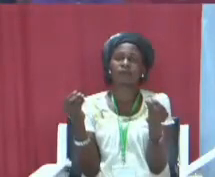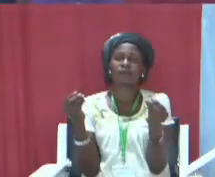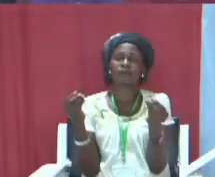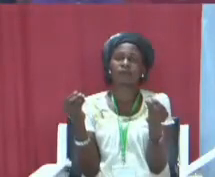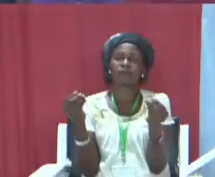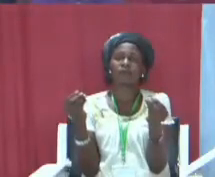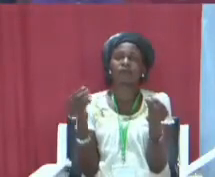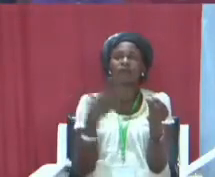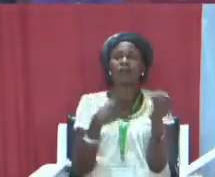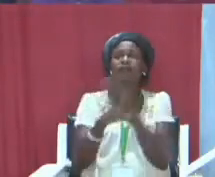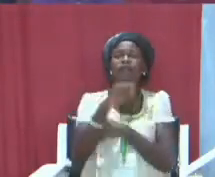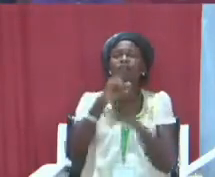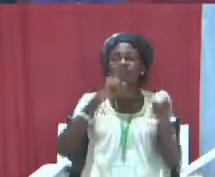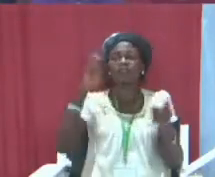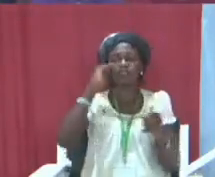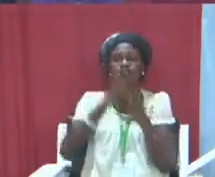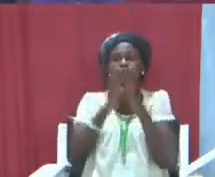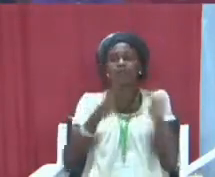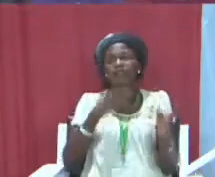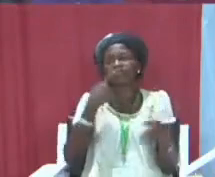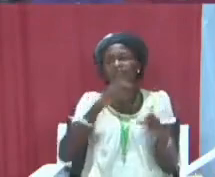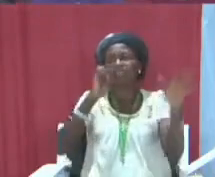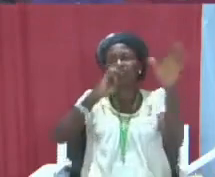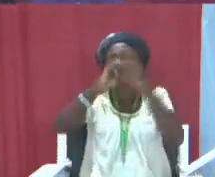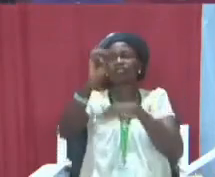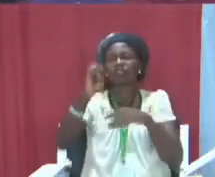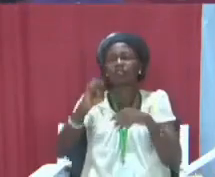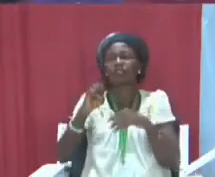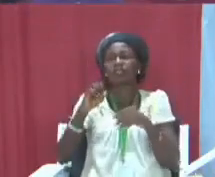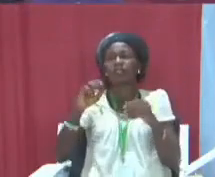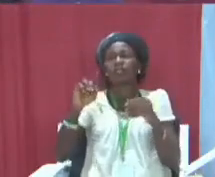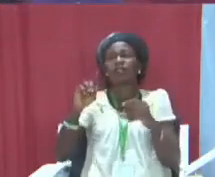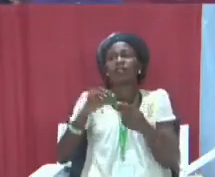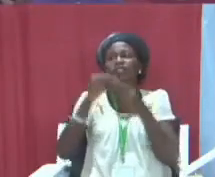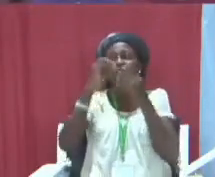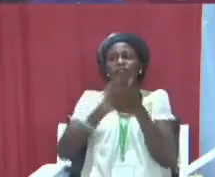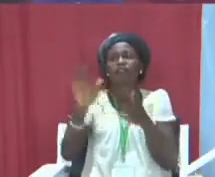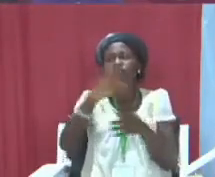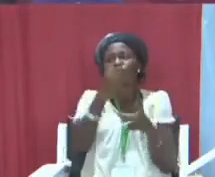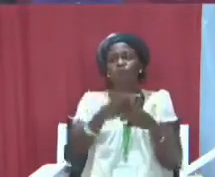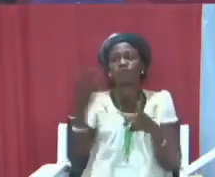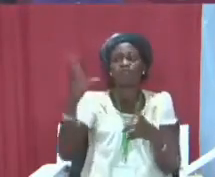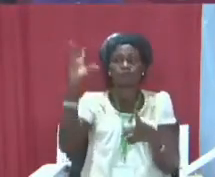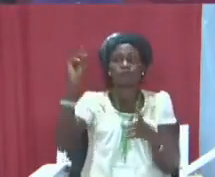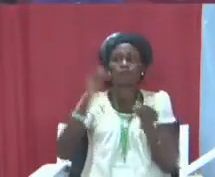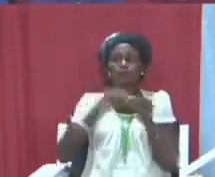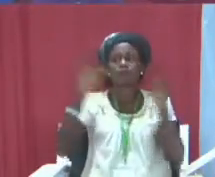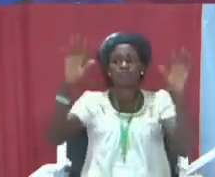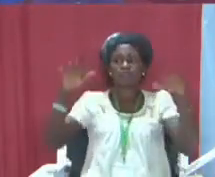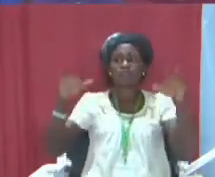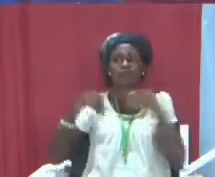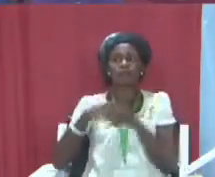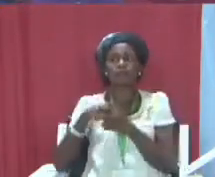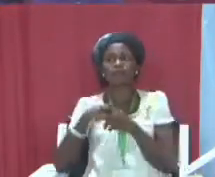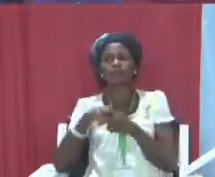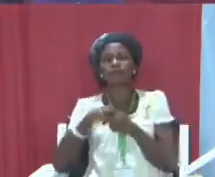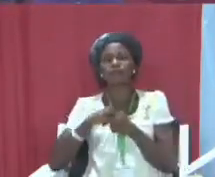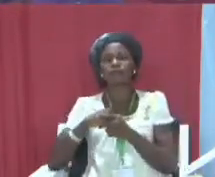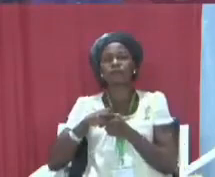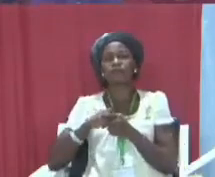And God answered his prayer and said, Elijah, except at your word, there shall be no more rain.